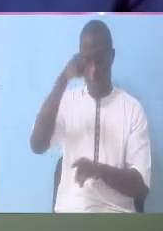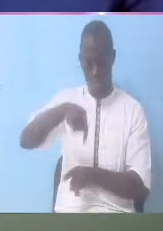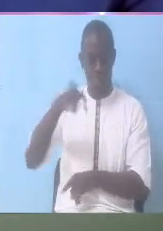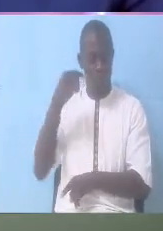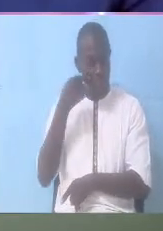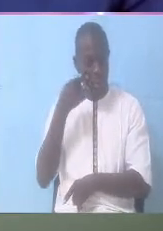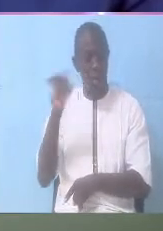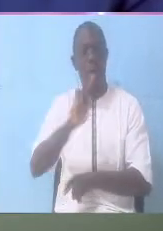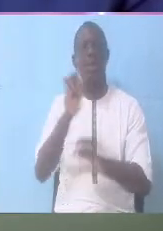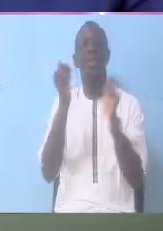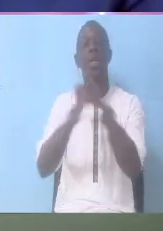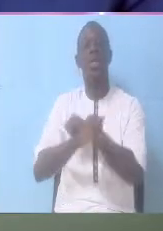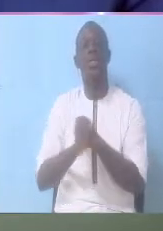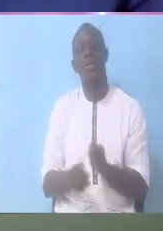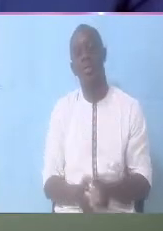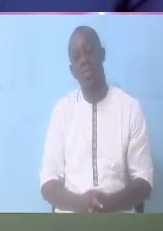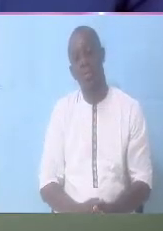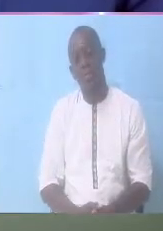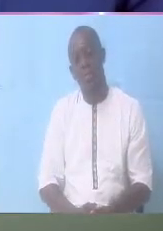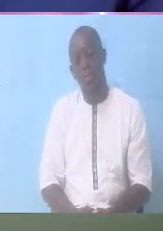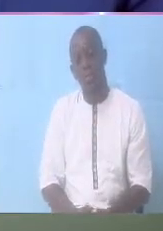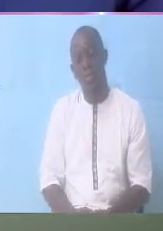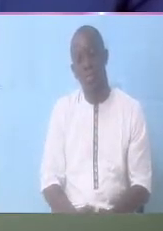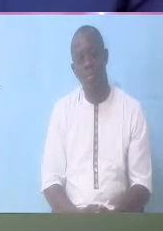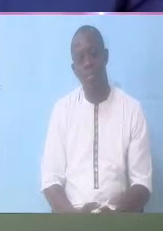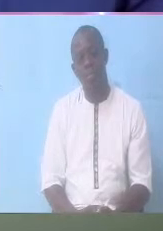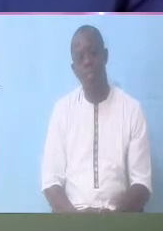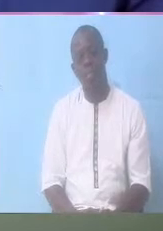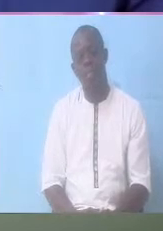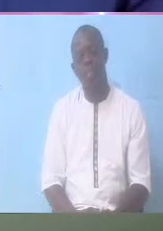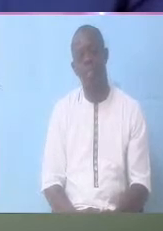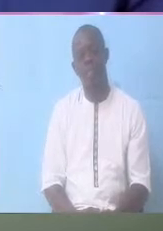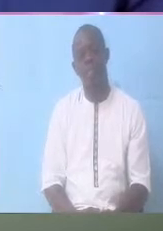today, what has changed? Well,